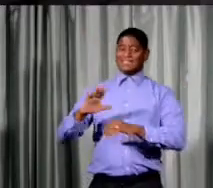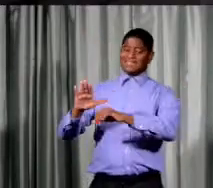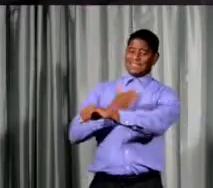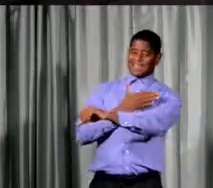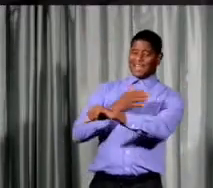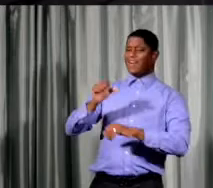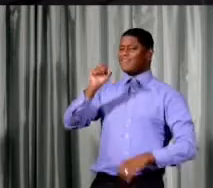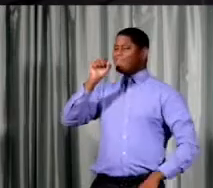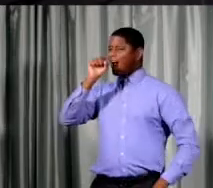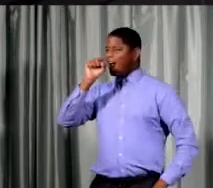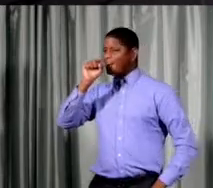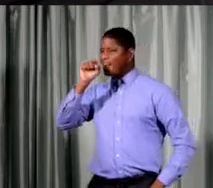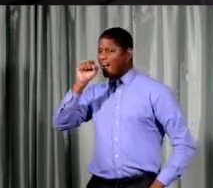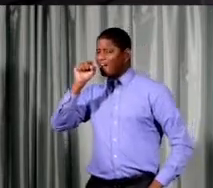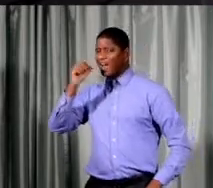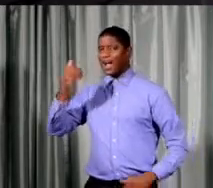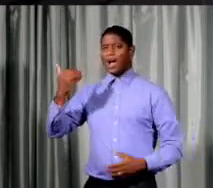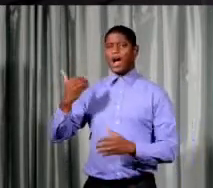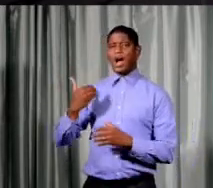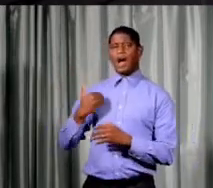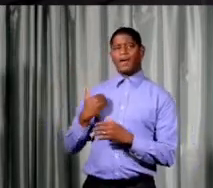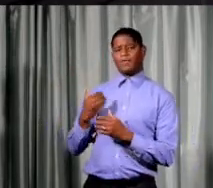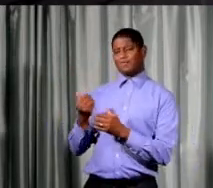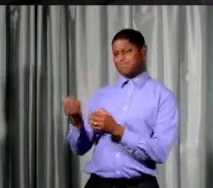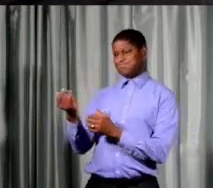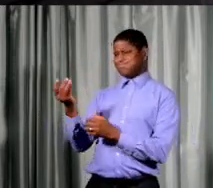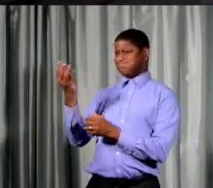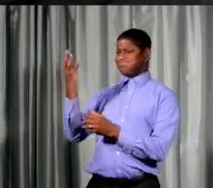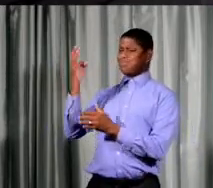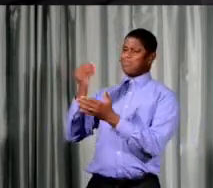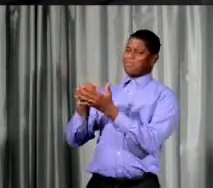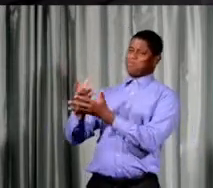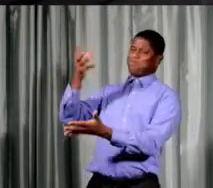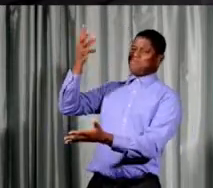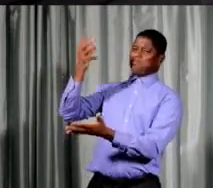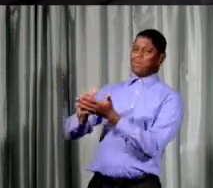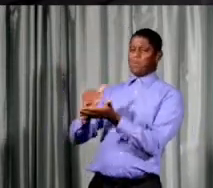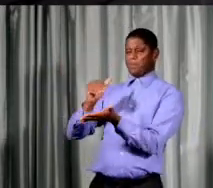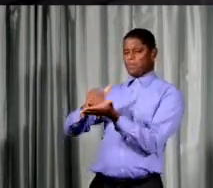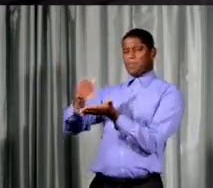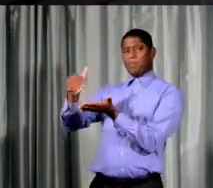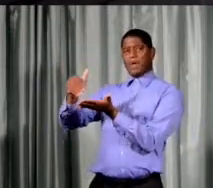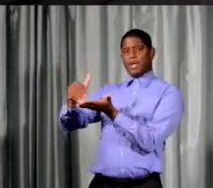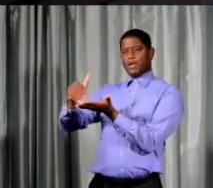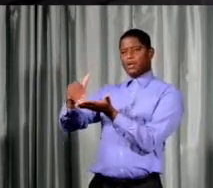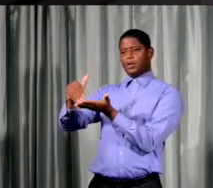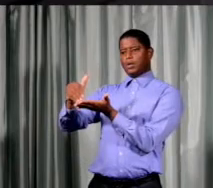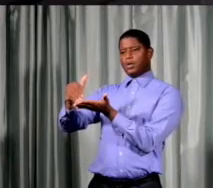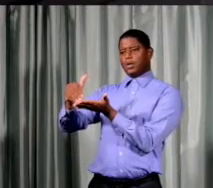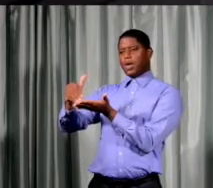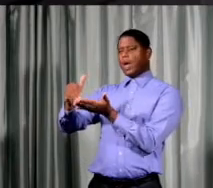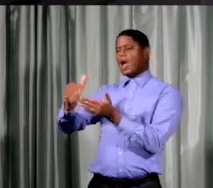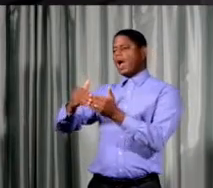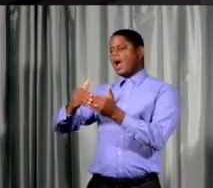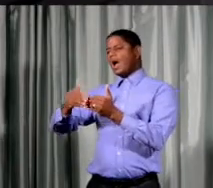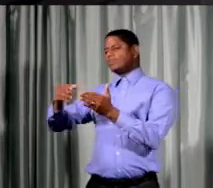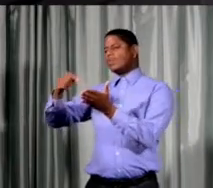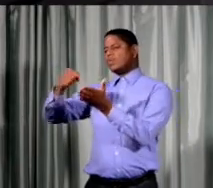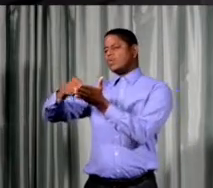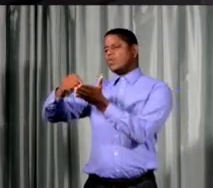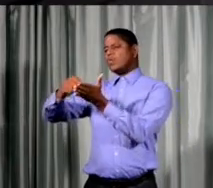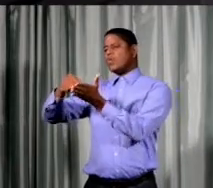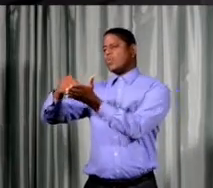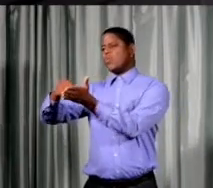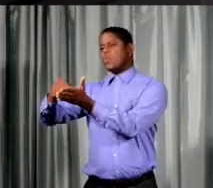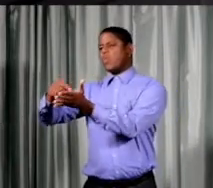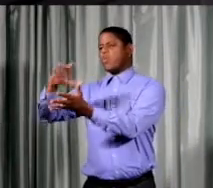make a few hundred million and go broke, Google it,